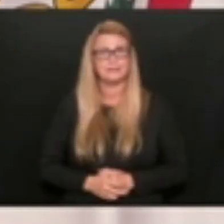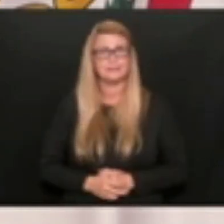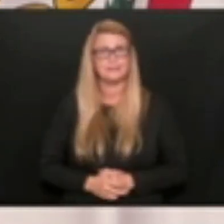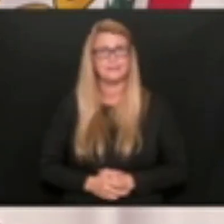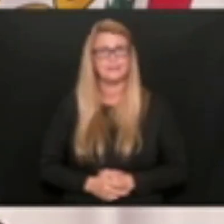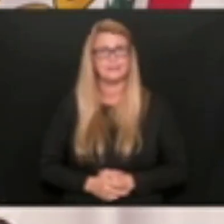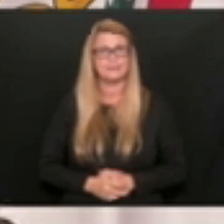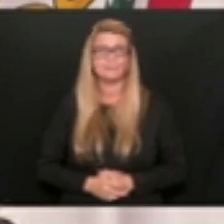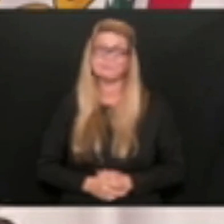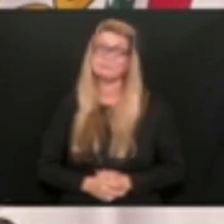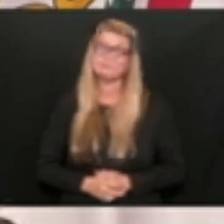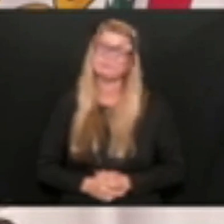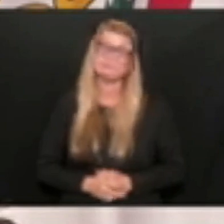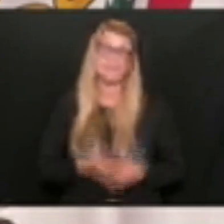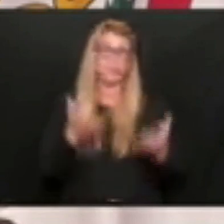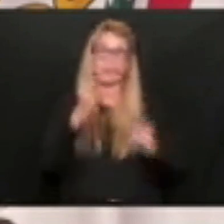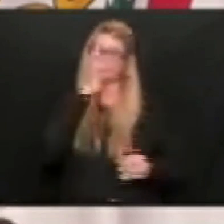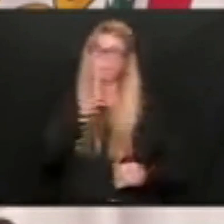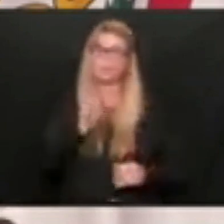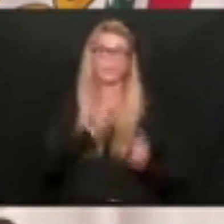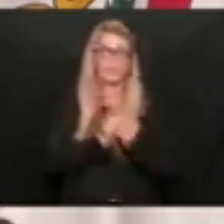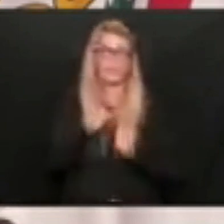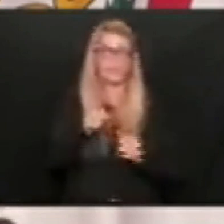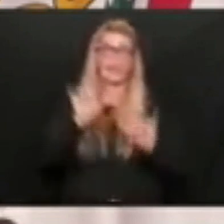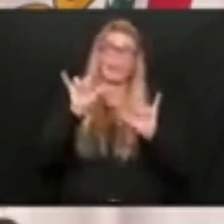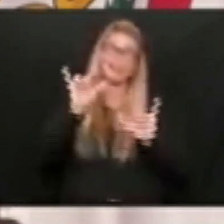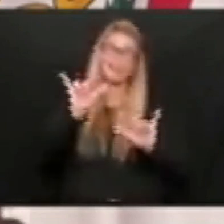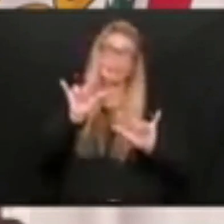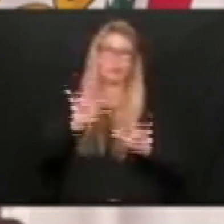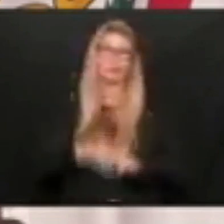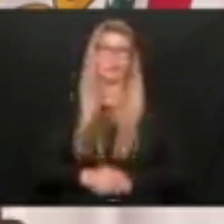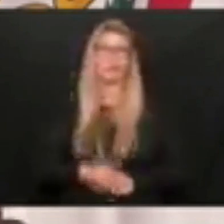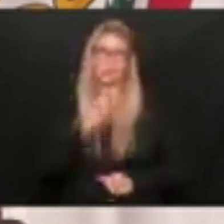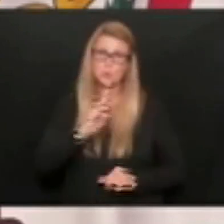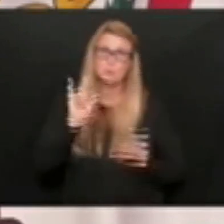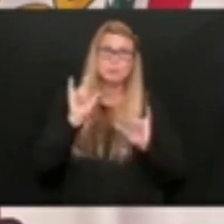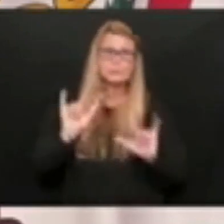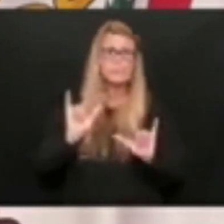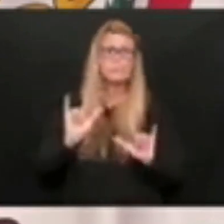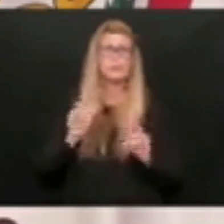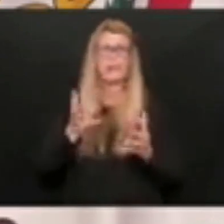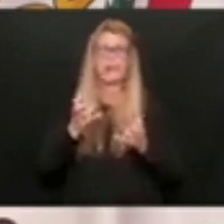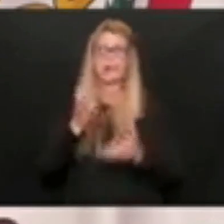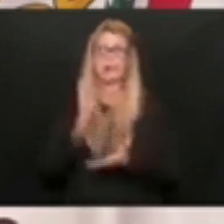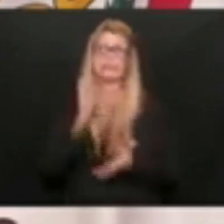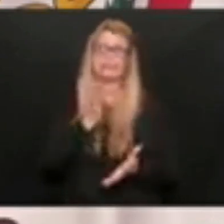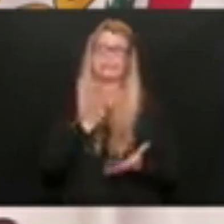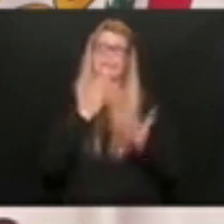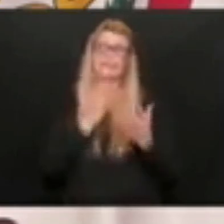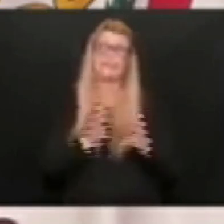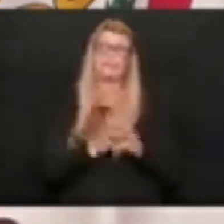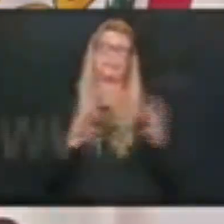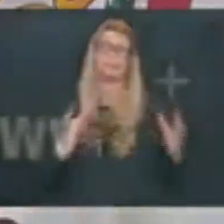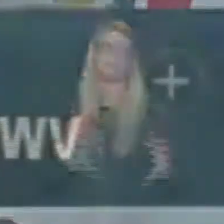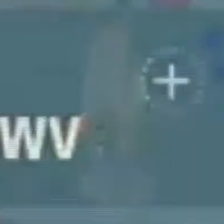I can't tell you any more frankly than that. I love you. I really love you. And I want this thing to end. Thank you so much.